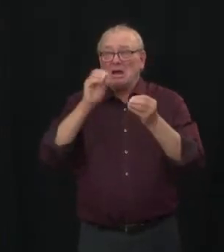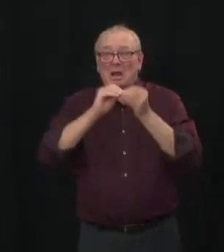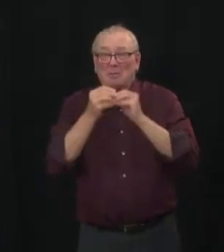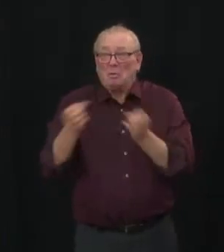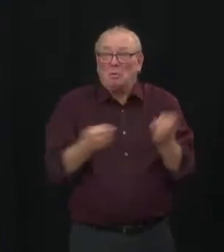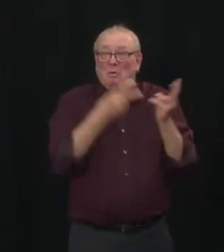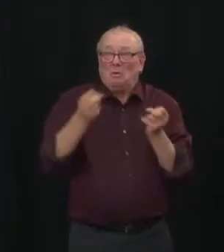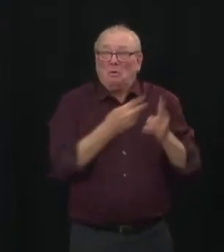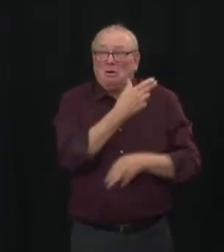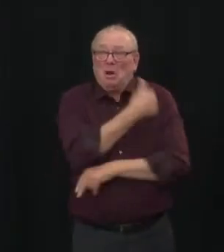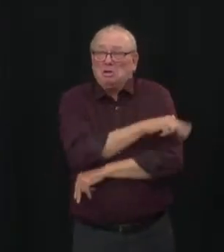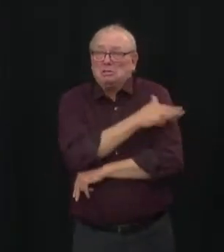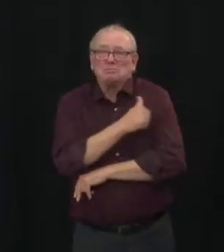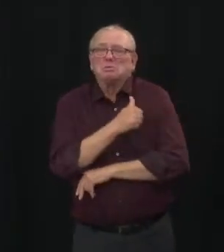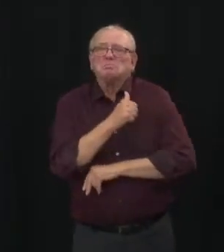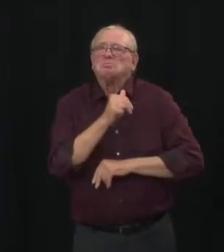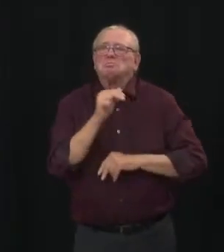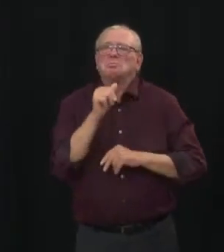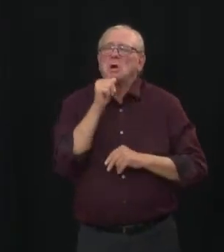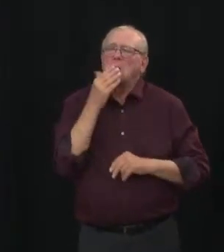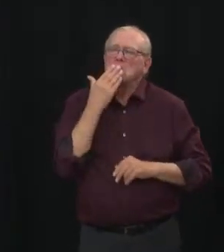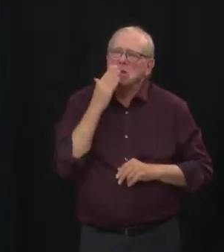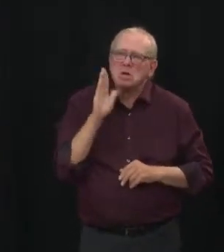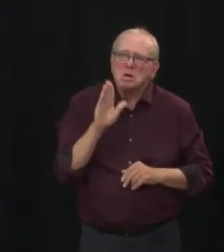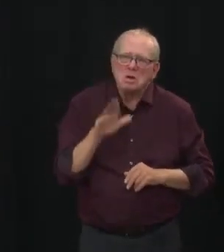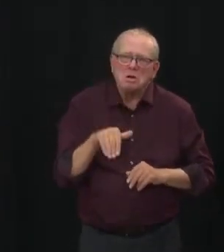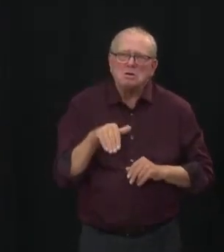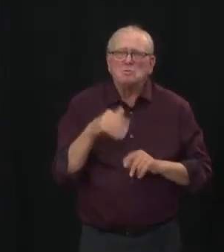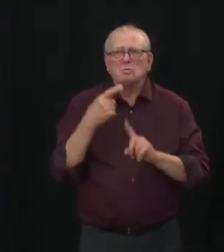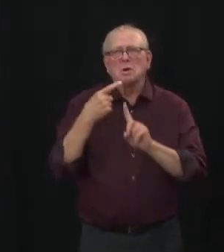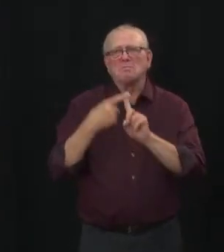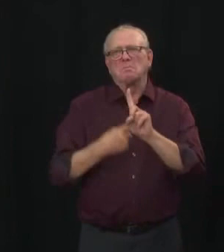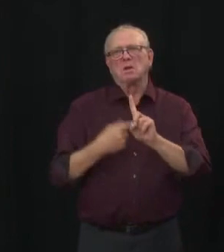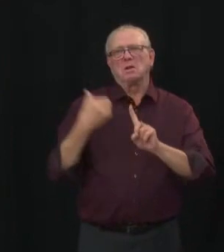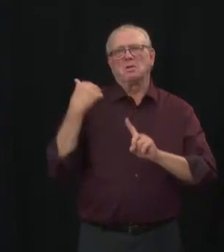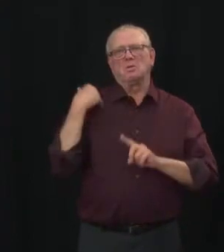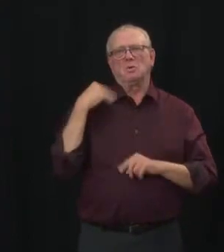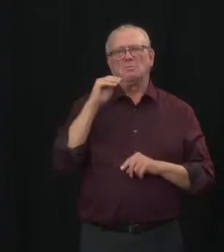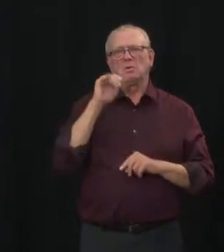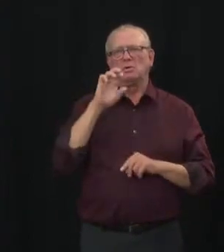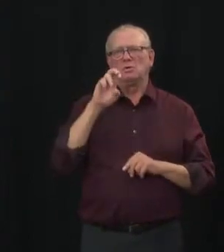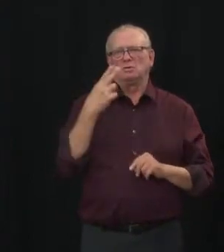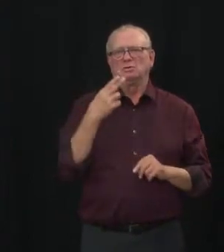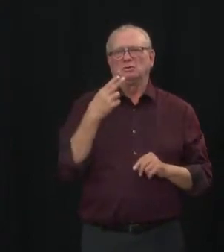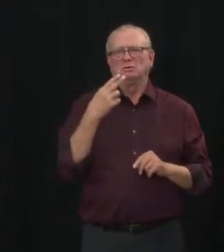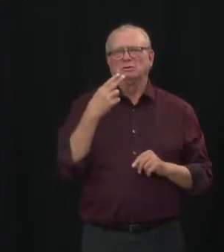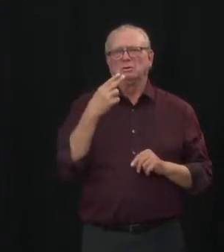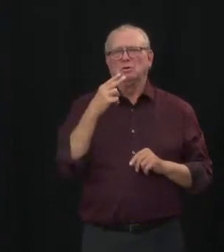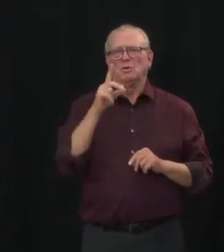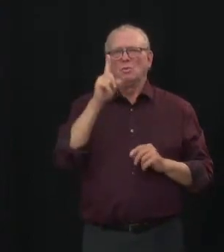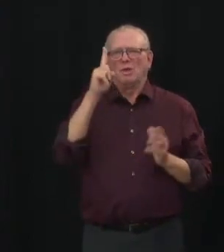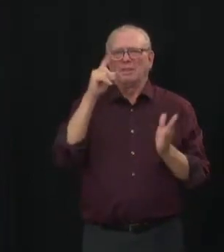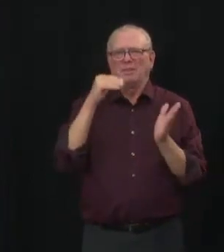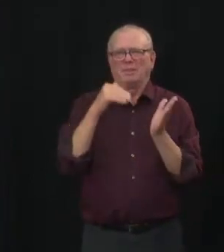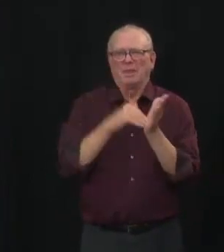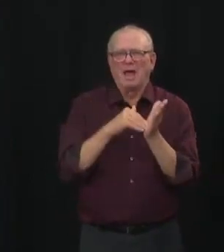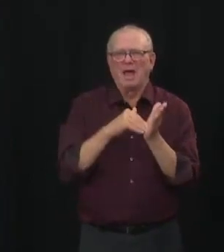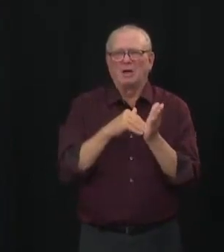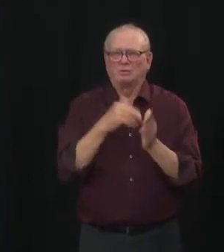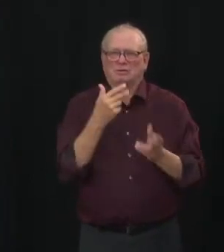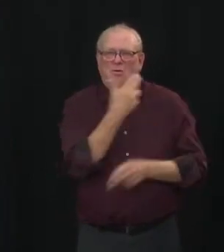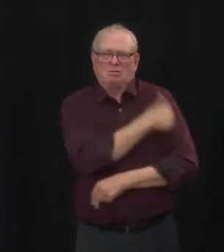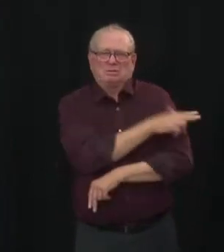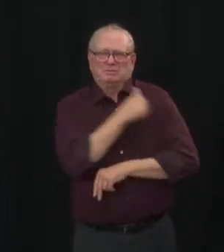around 1,000 a month ago in mid-March to about 1,050 over the past week. We may see some